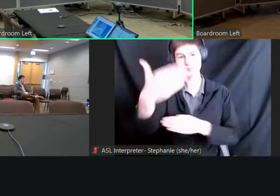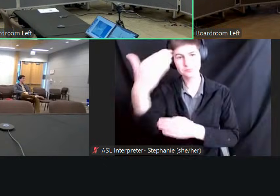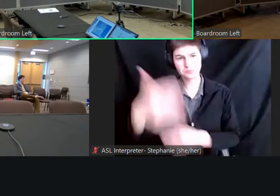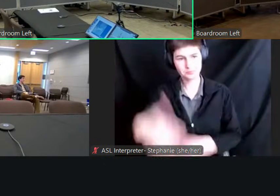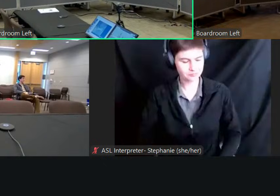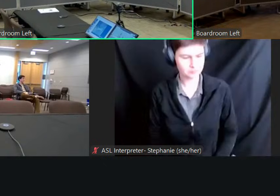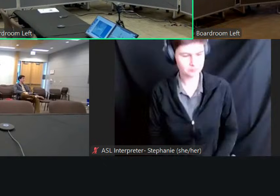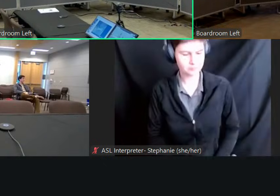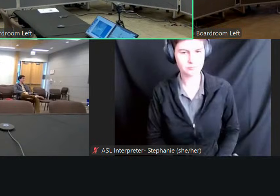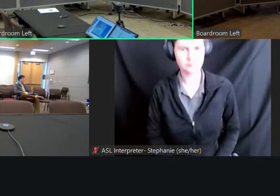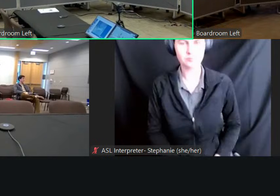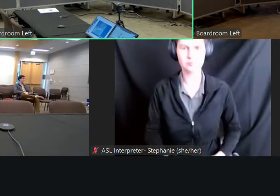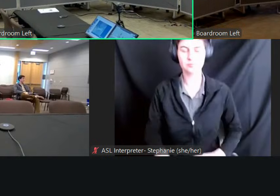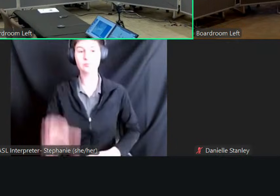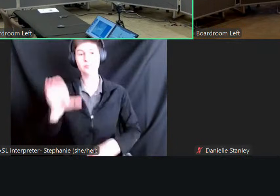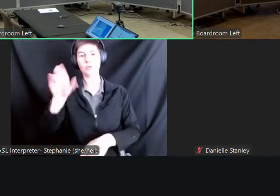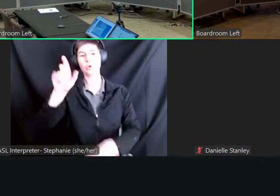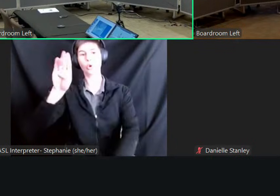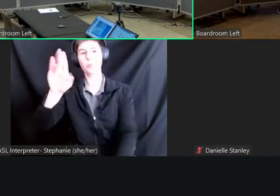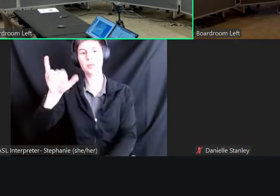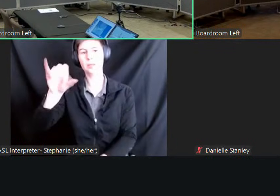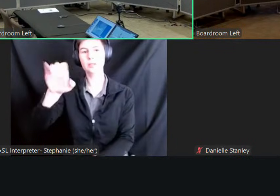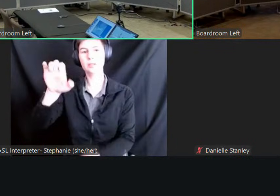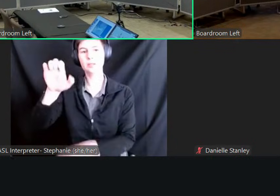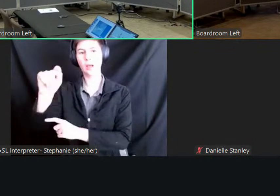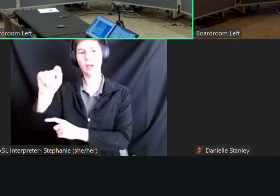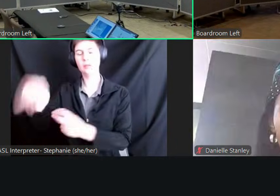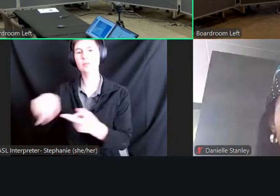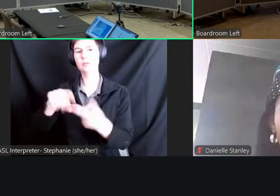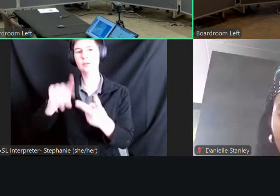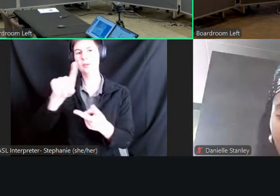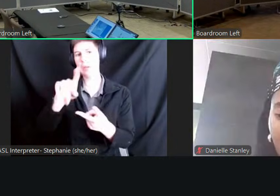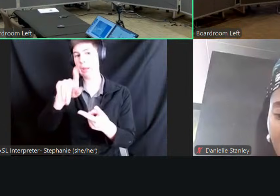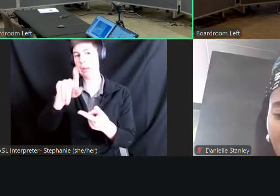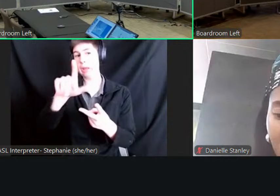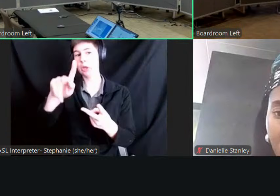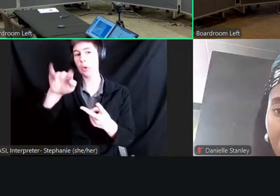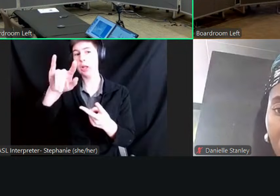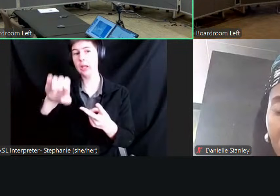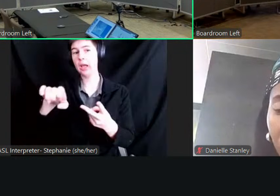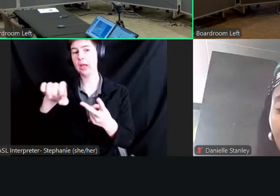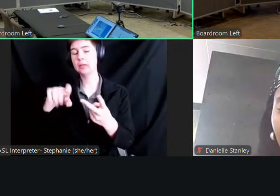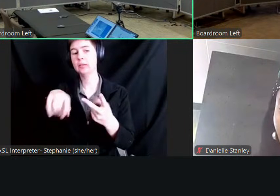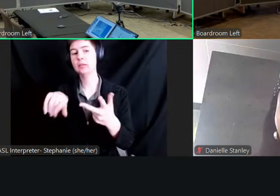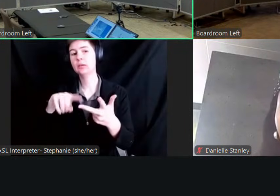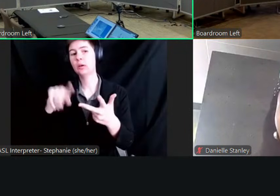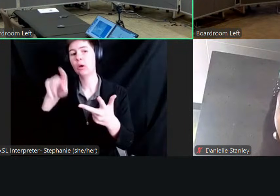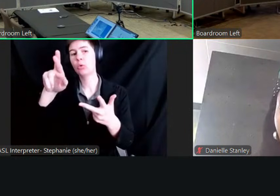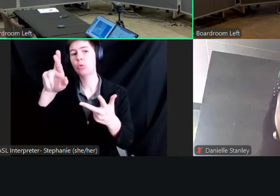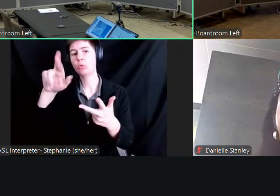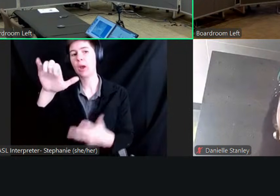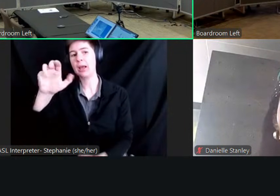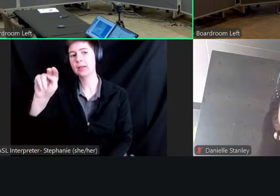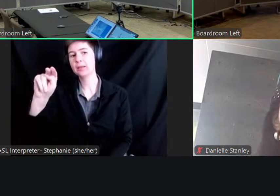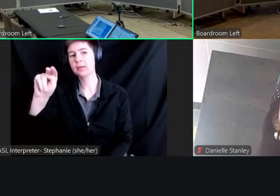Kirby Scott Vanderwill. Here. Caroline Pavlovic. Here. Brian McCray.